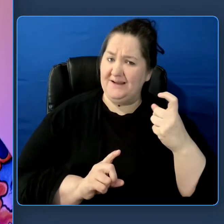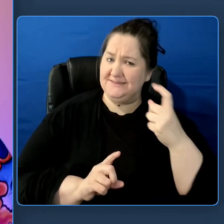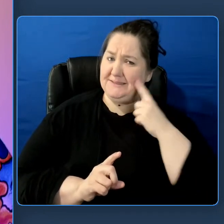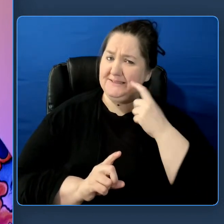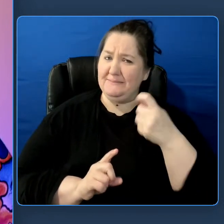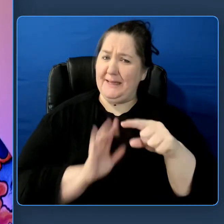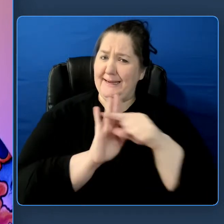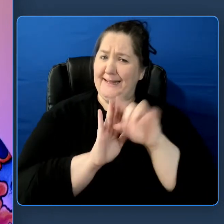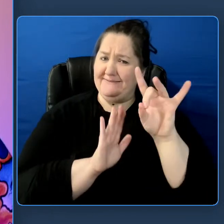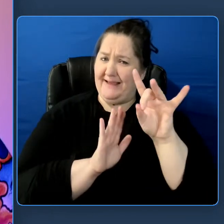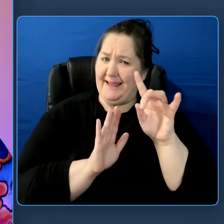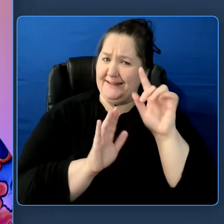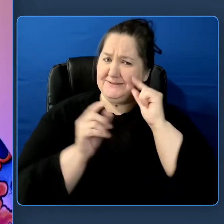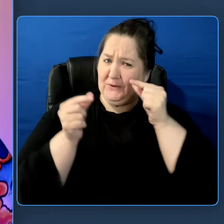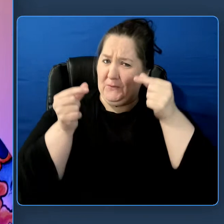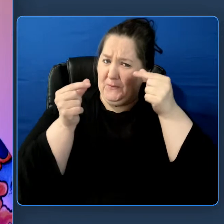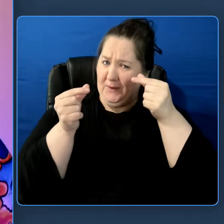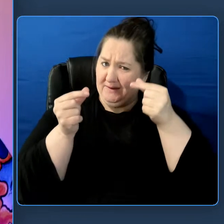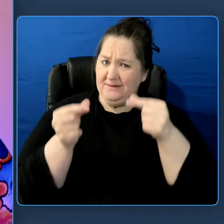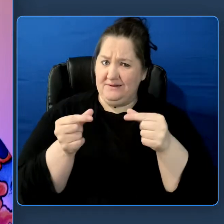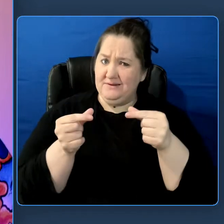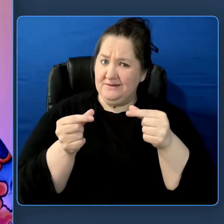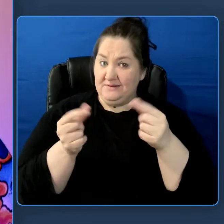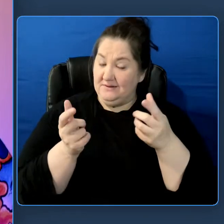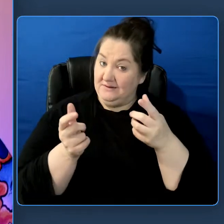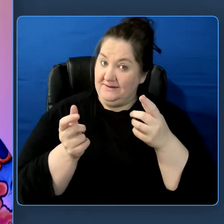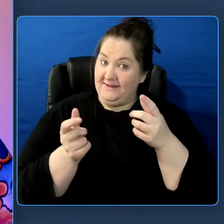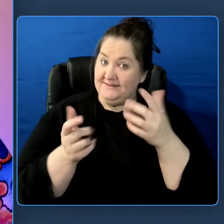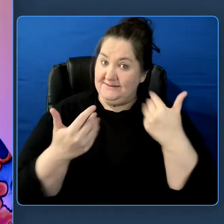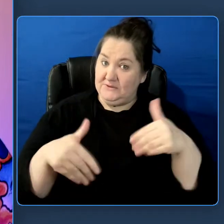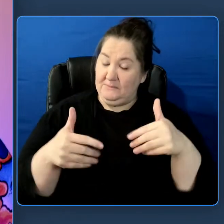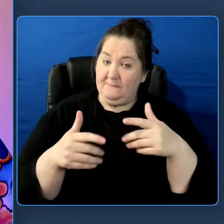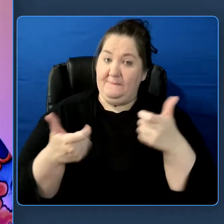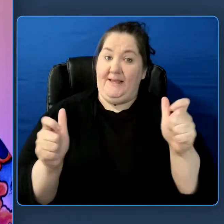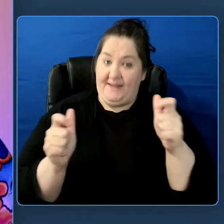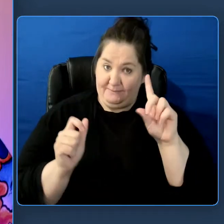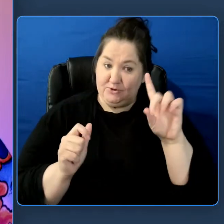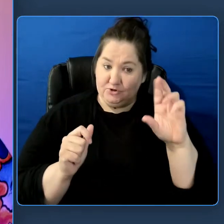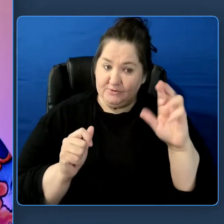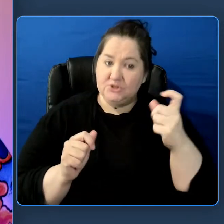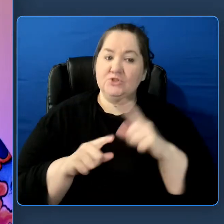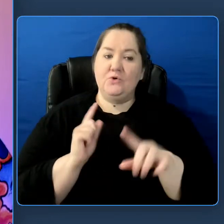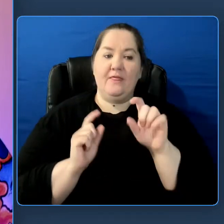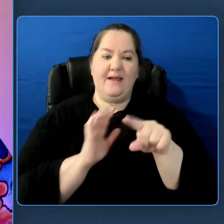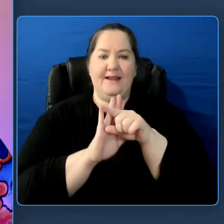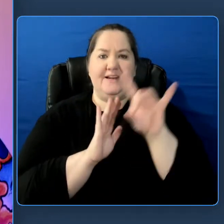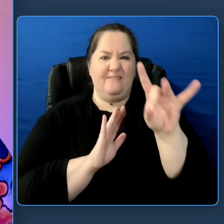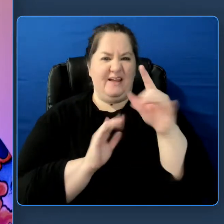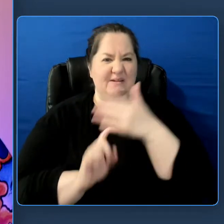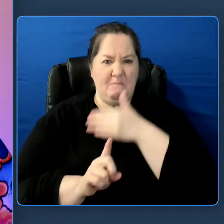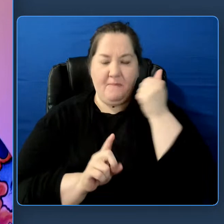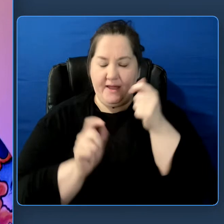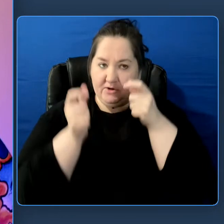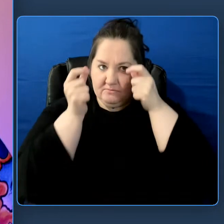and my lenses will be thinner and lighter with that prescription. And